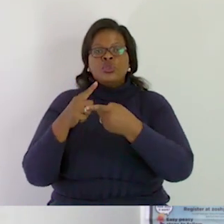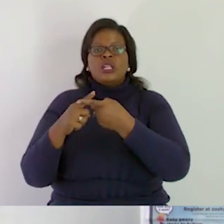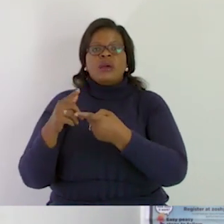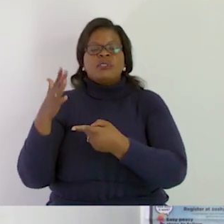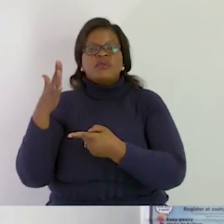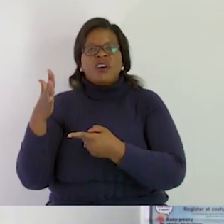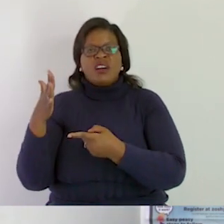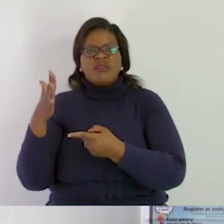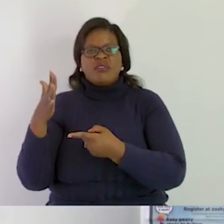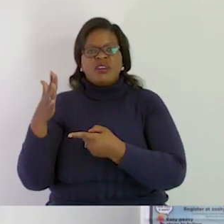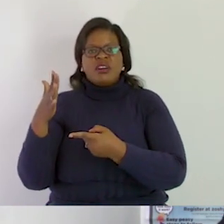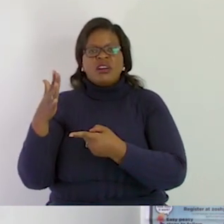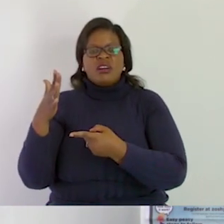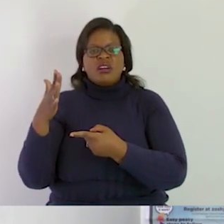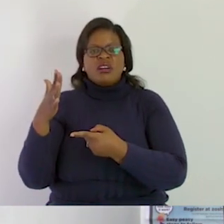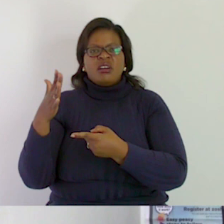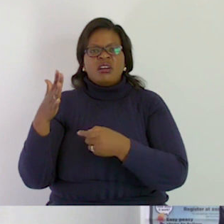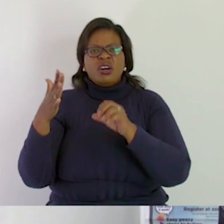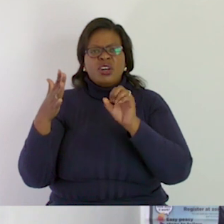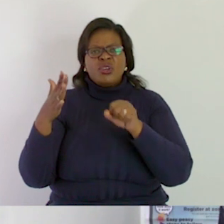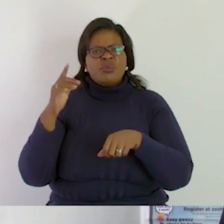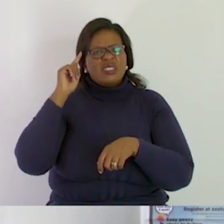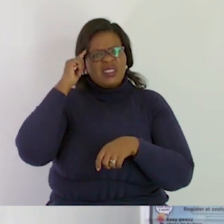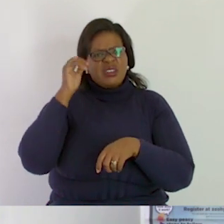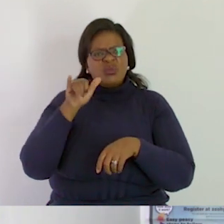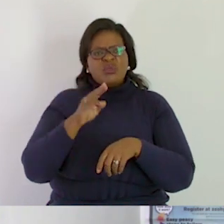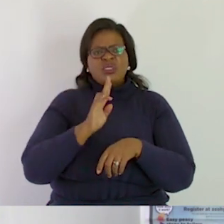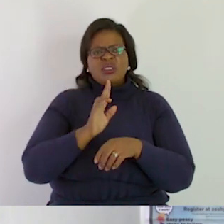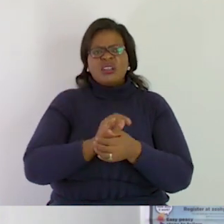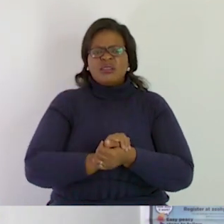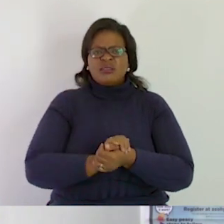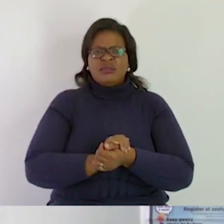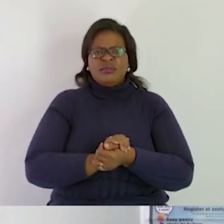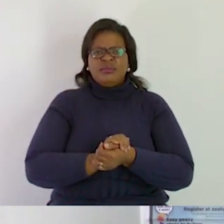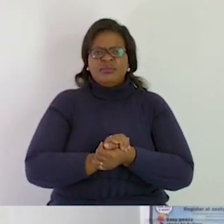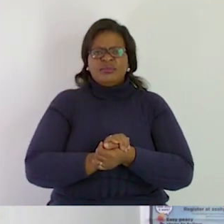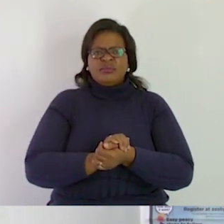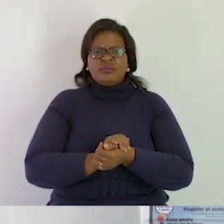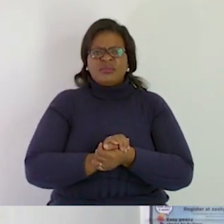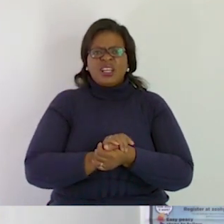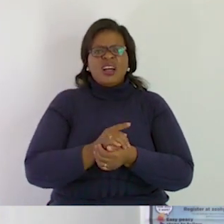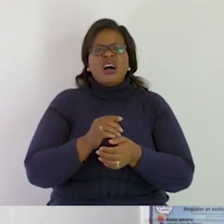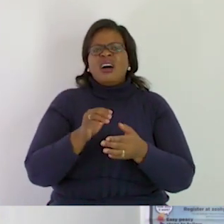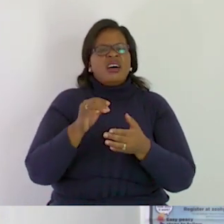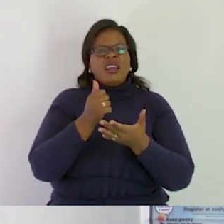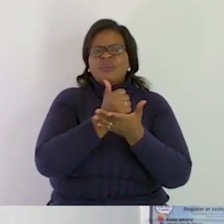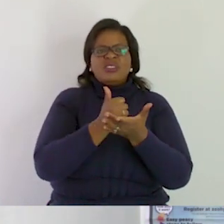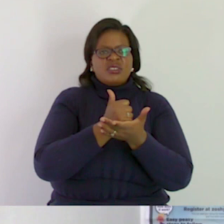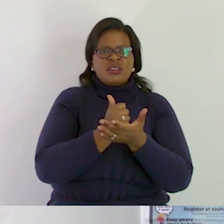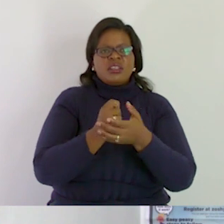you need to figure out what the answer is. Now, instead of me finding out, or let